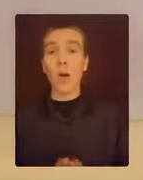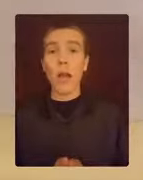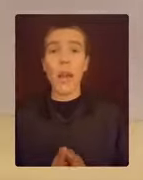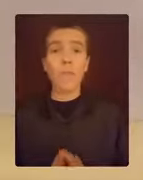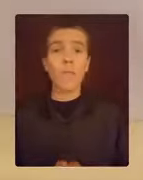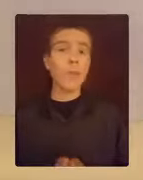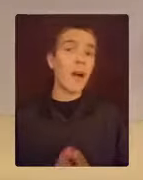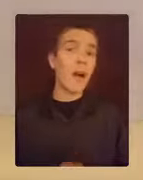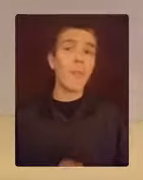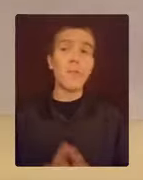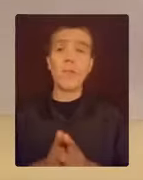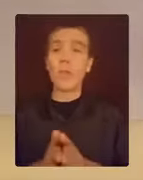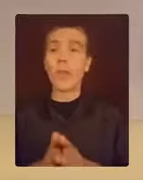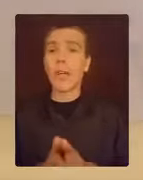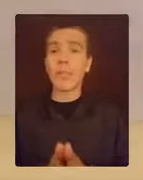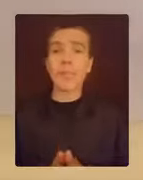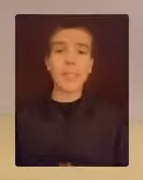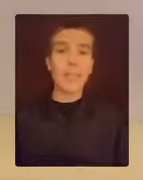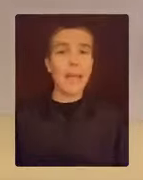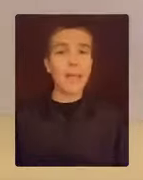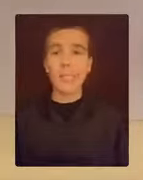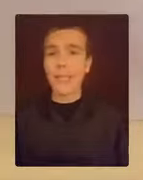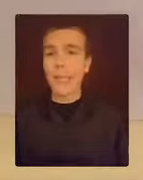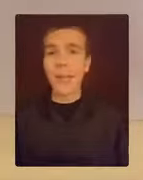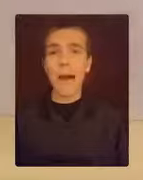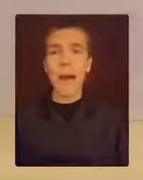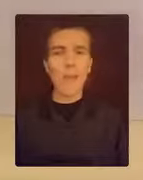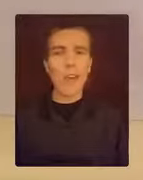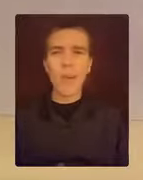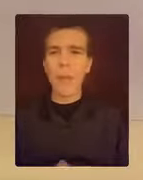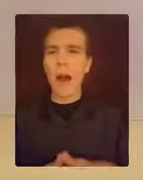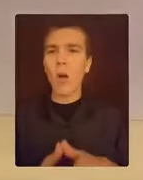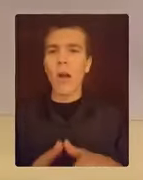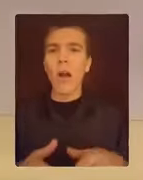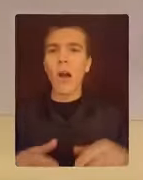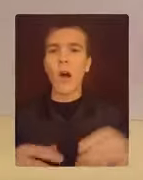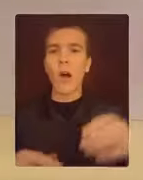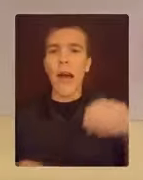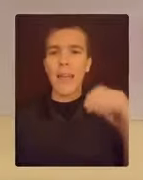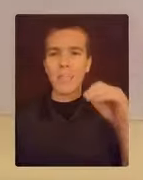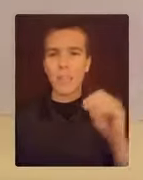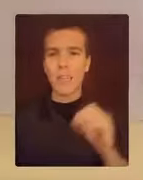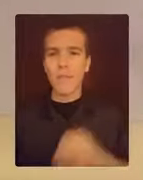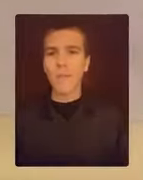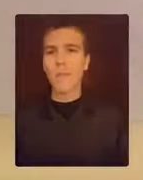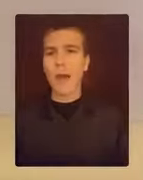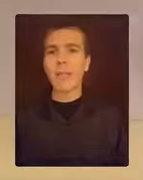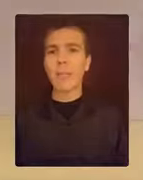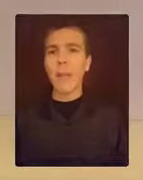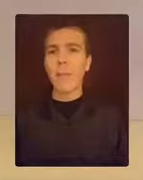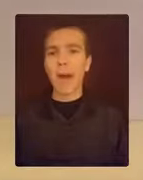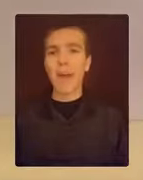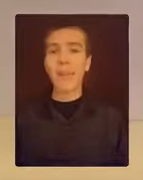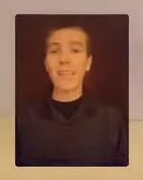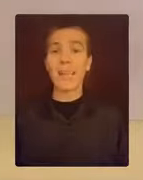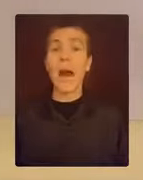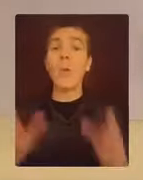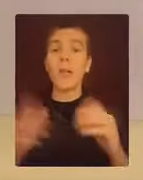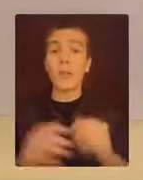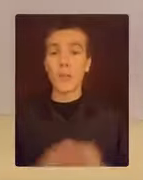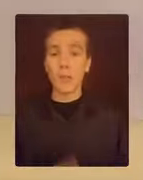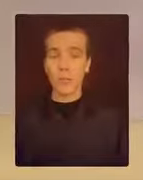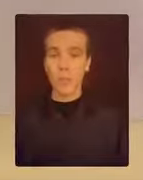long, every time you get a second to think about it, think about a specific phrase. Mine is